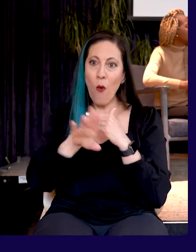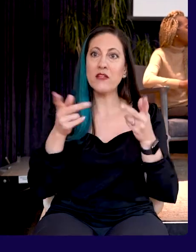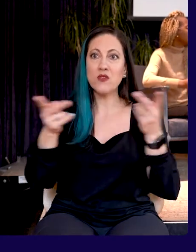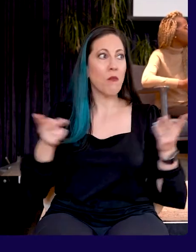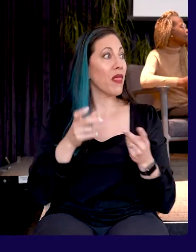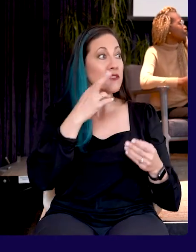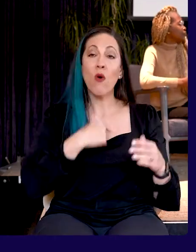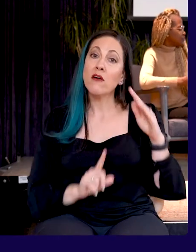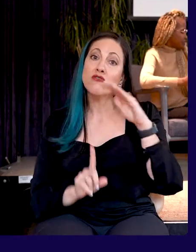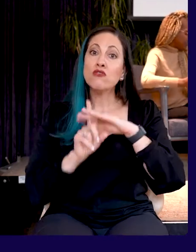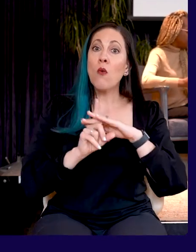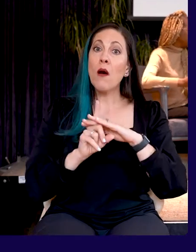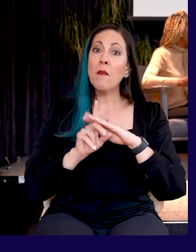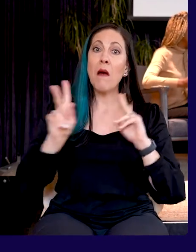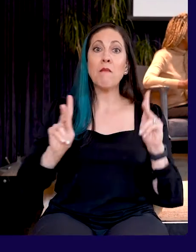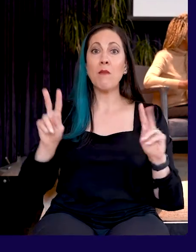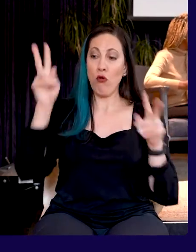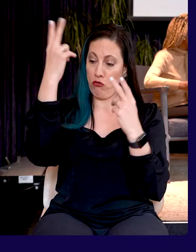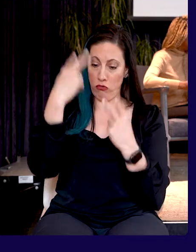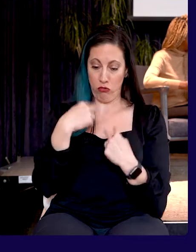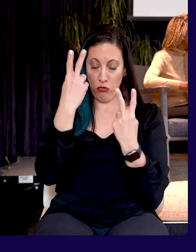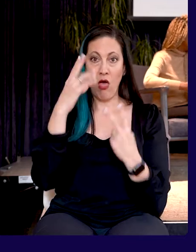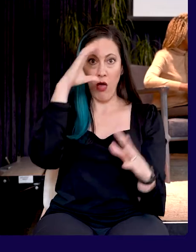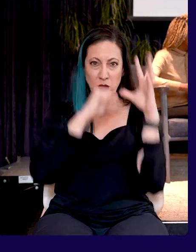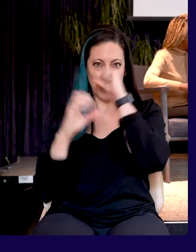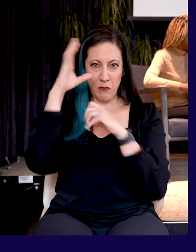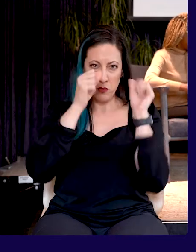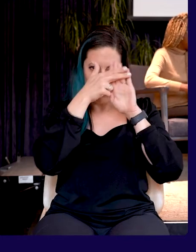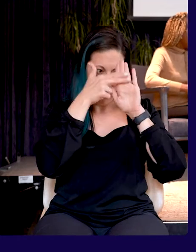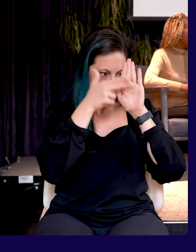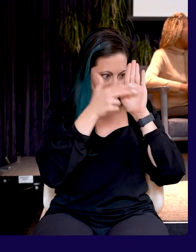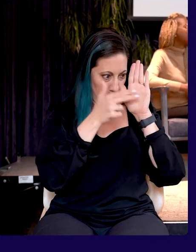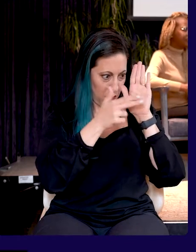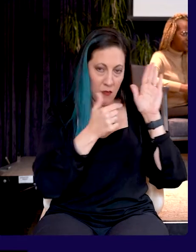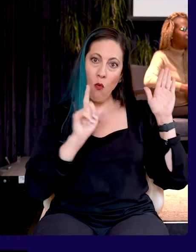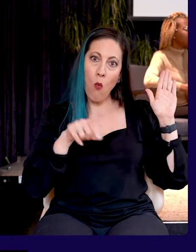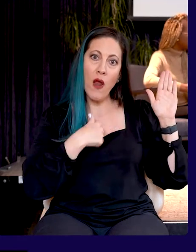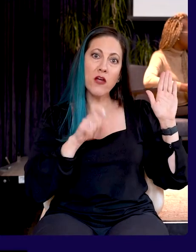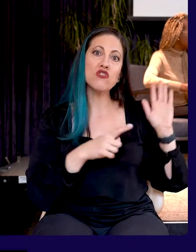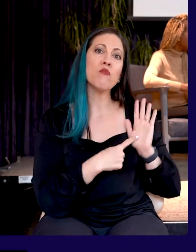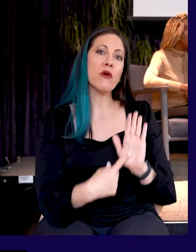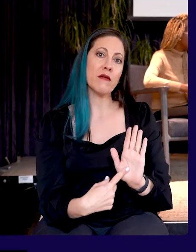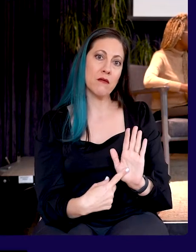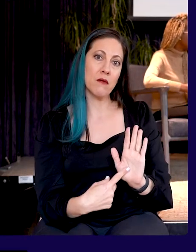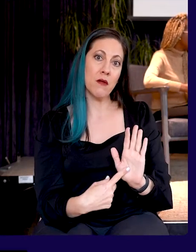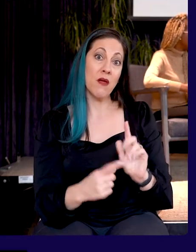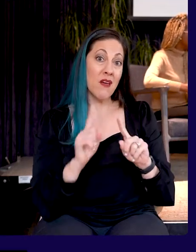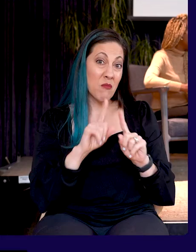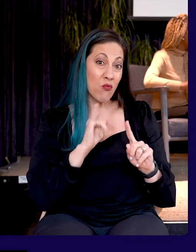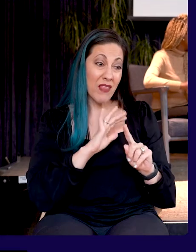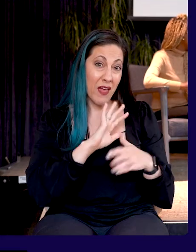I appear in a space and people assume the parts of me that I should be bringing to the table when all of them